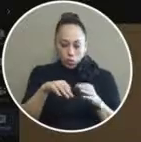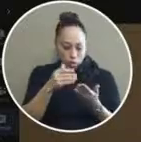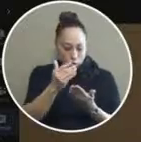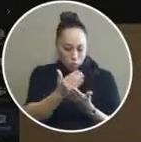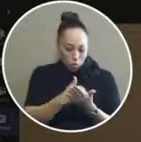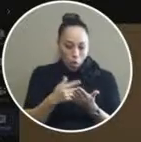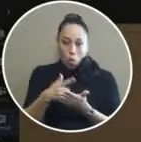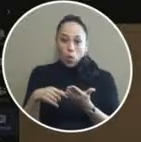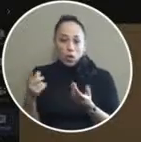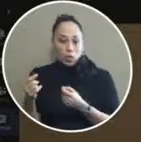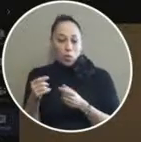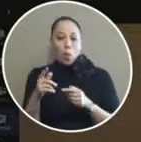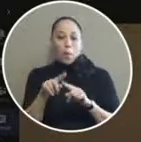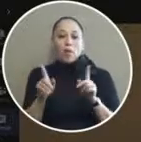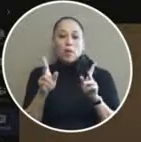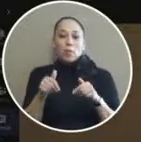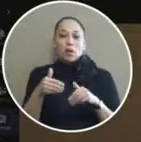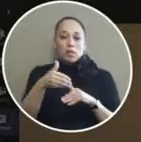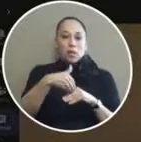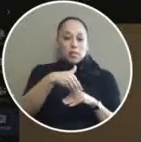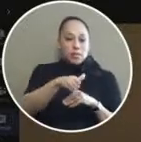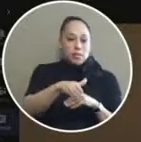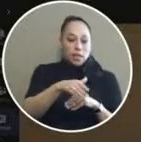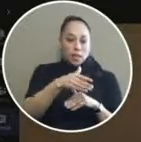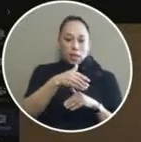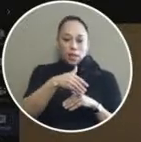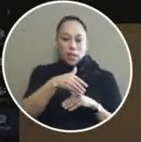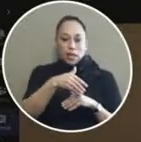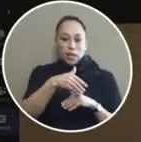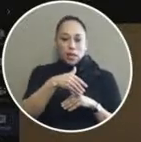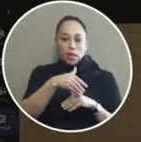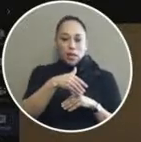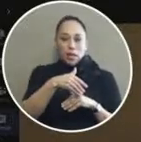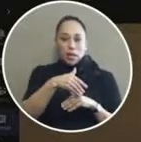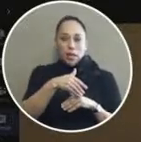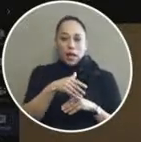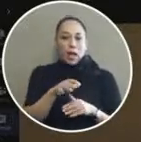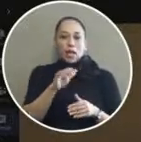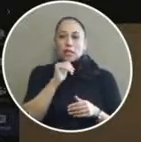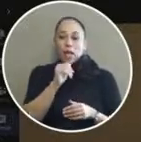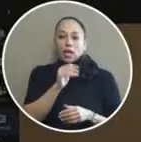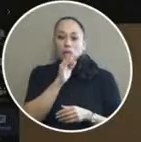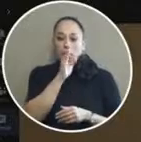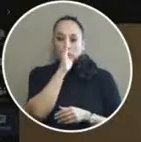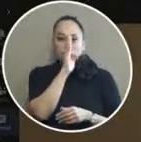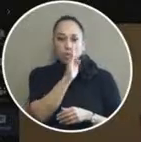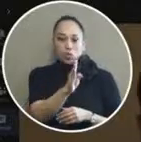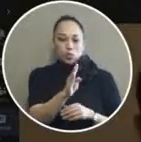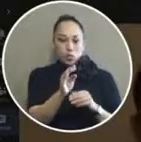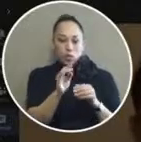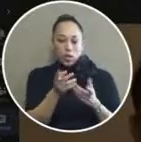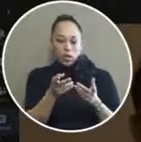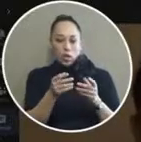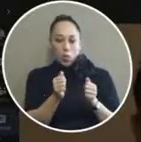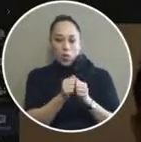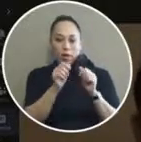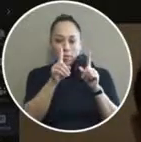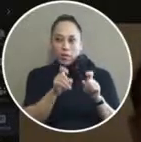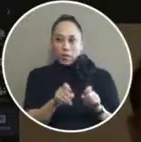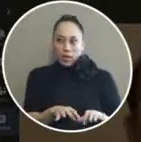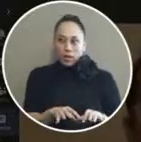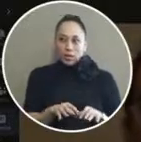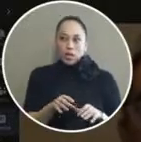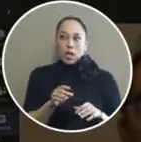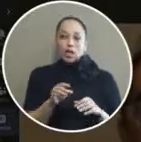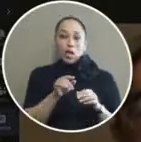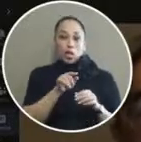but the person that's sending it out is not coming into direct contact with the testee. They're told what to do,